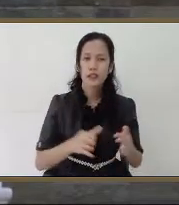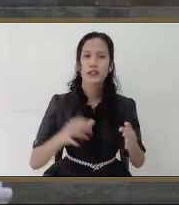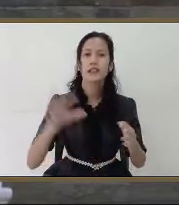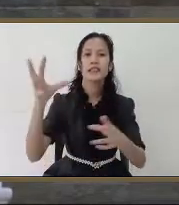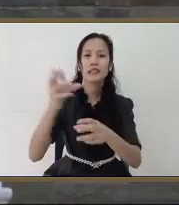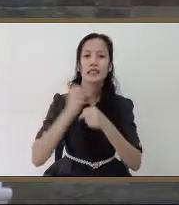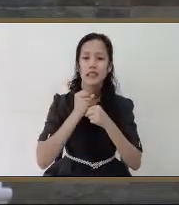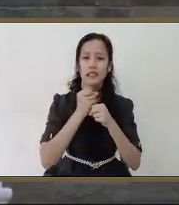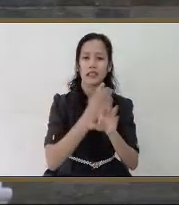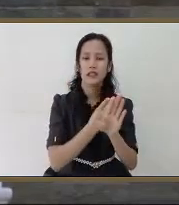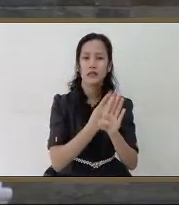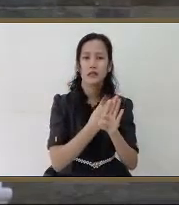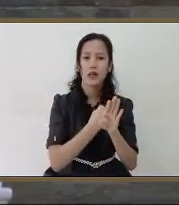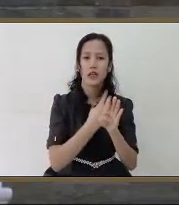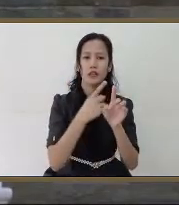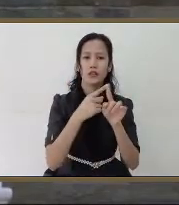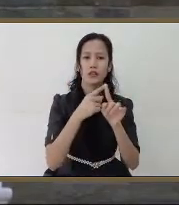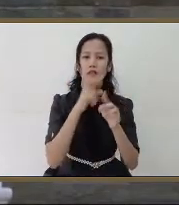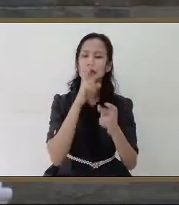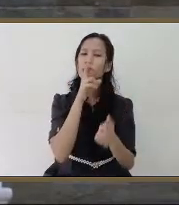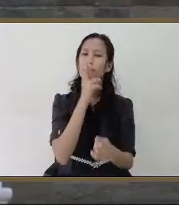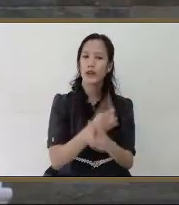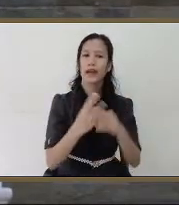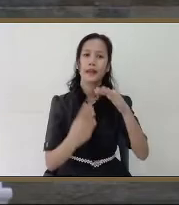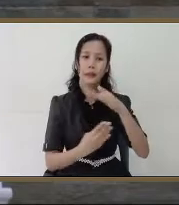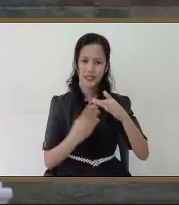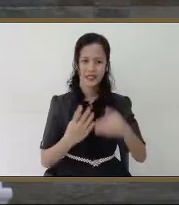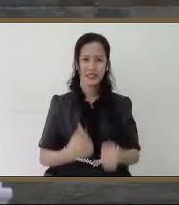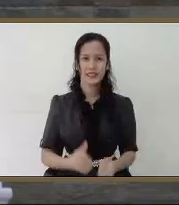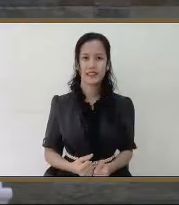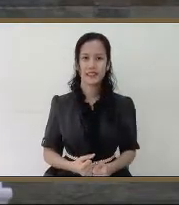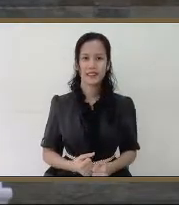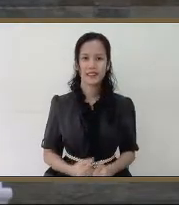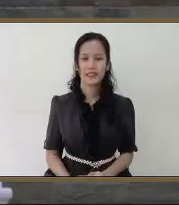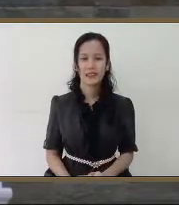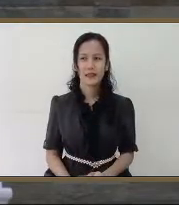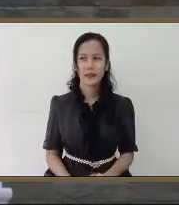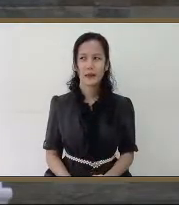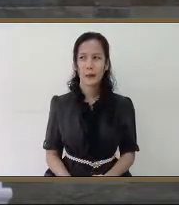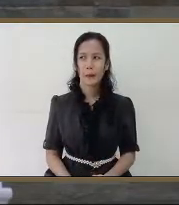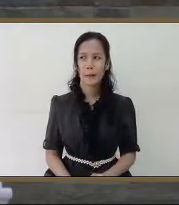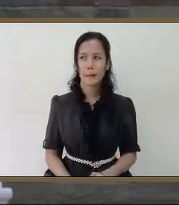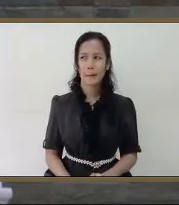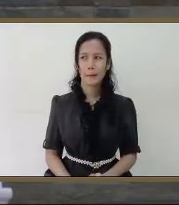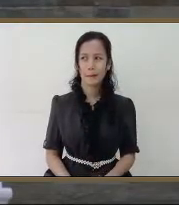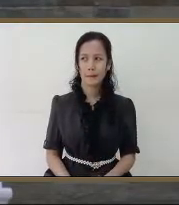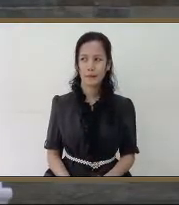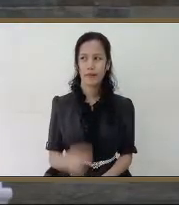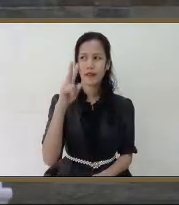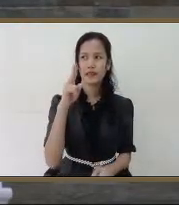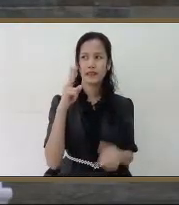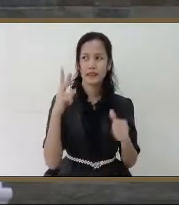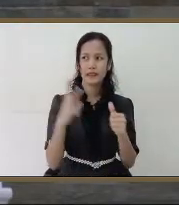back to the right basis. Okay? Getting back to the right basis. Pangalawa,